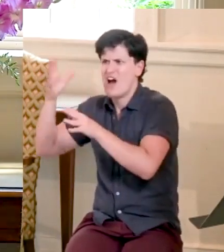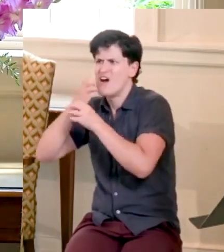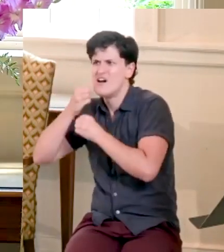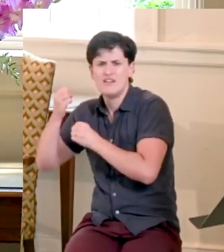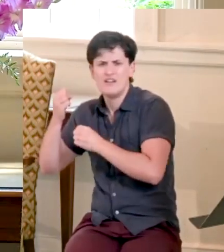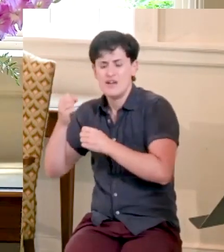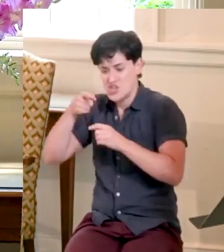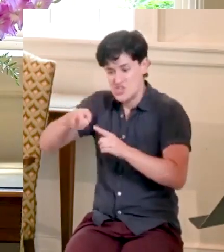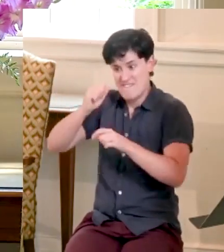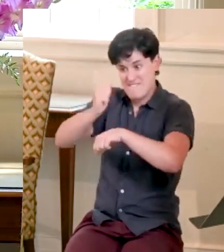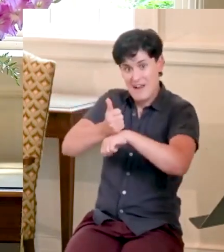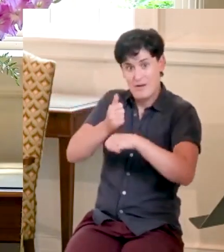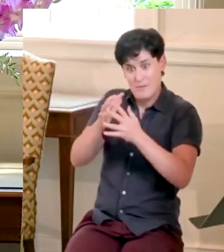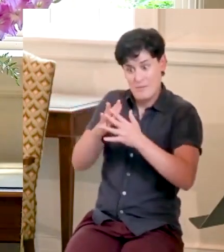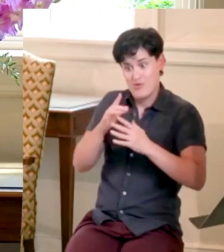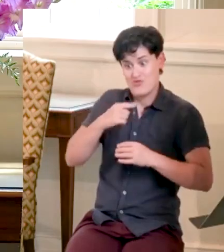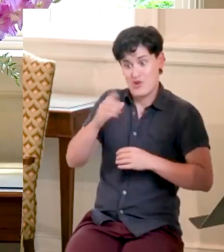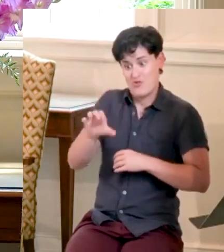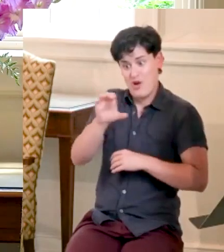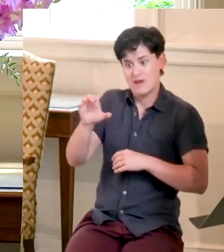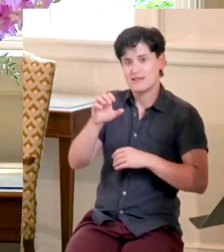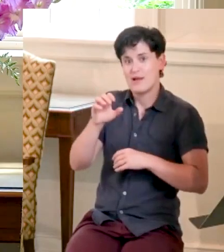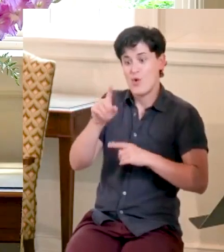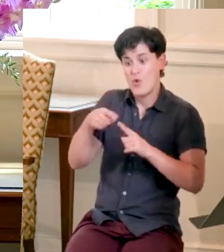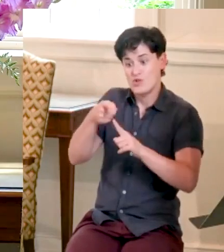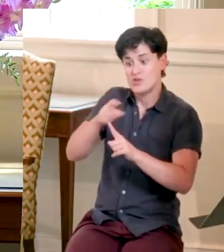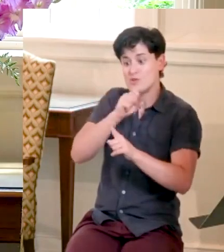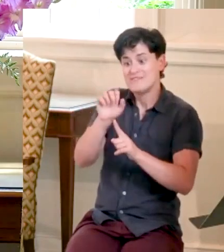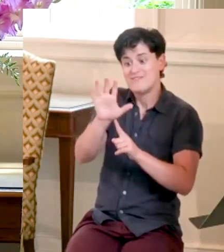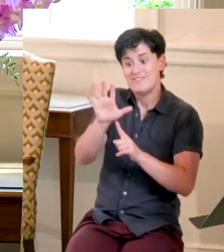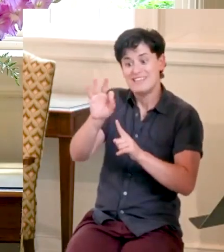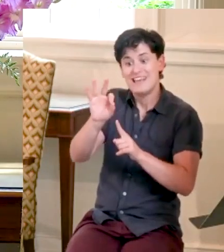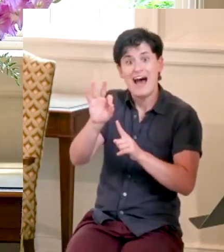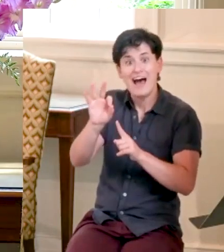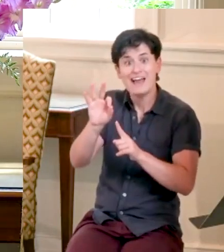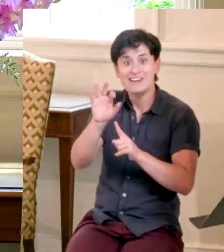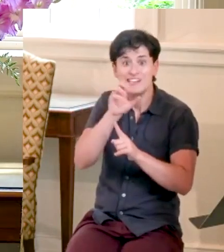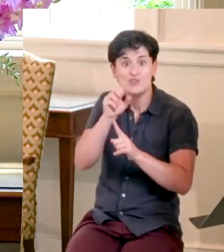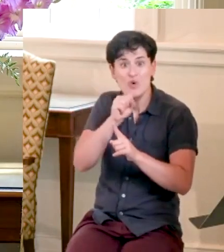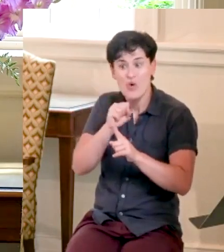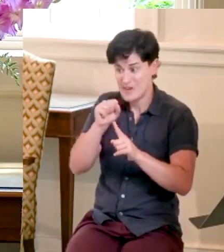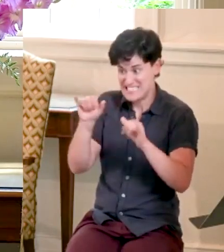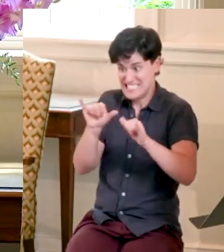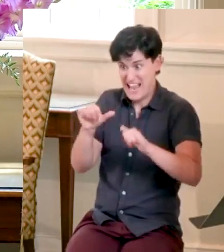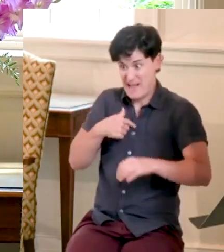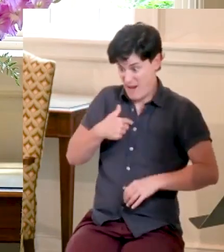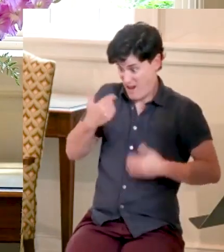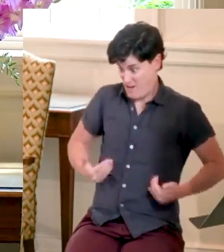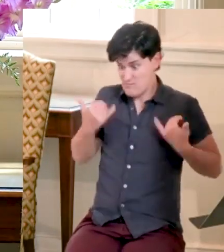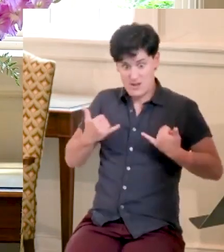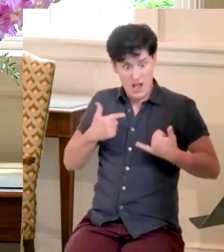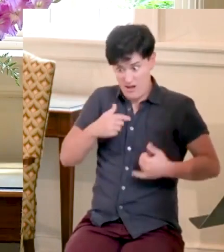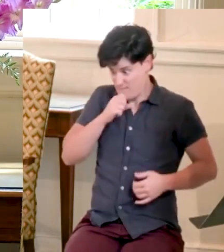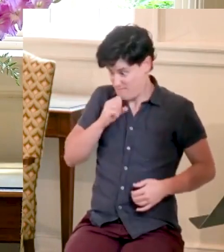at 59 years of age. The same age I am now.